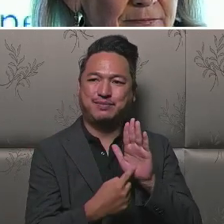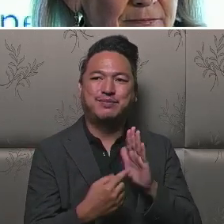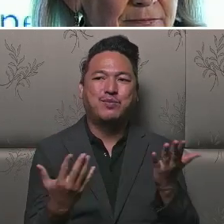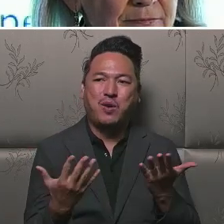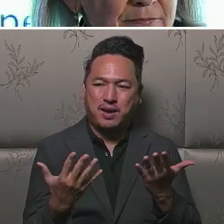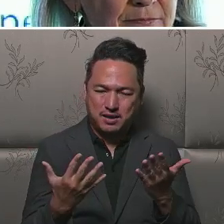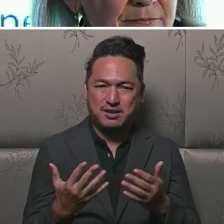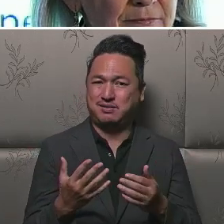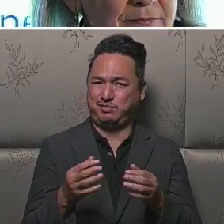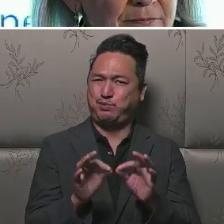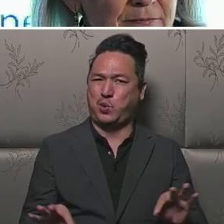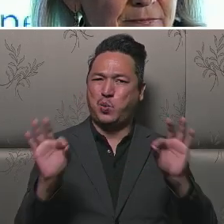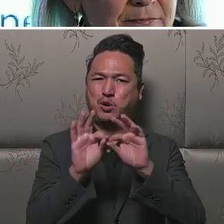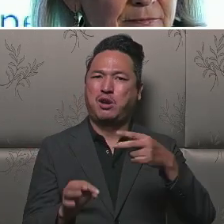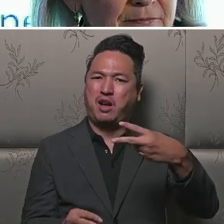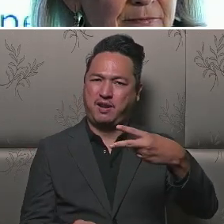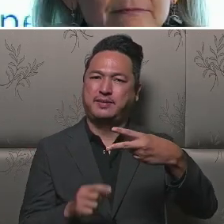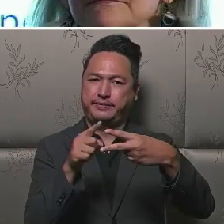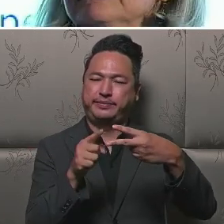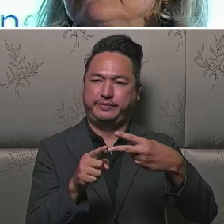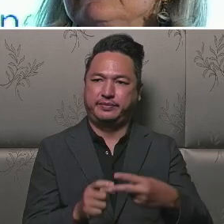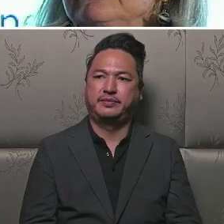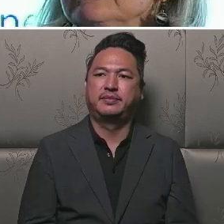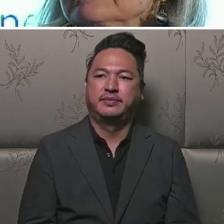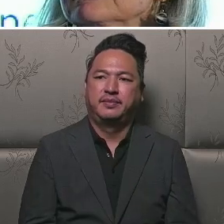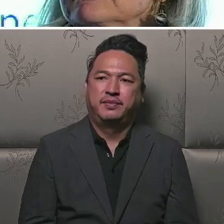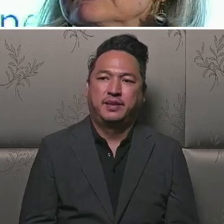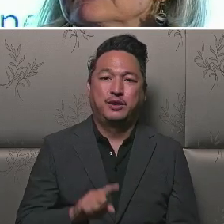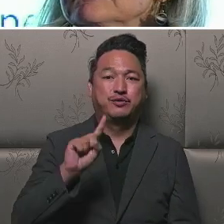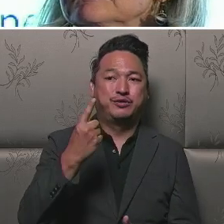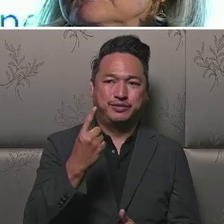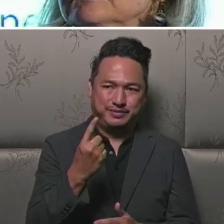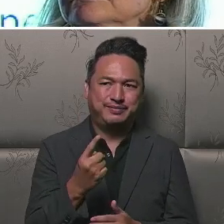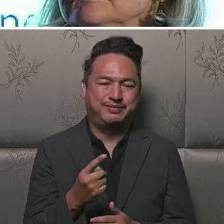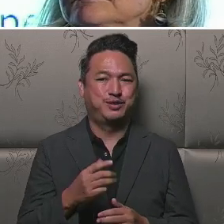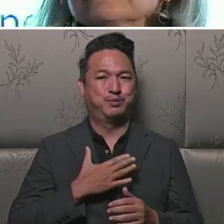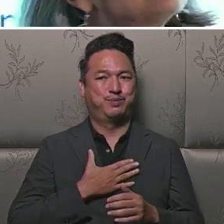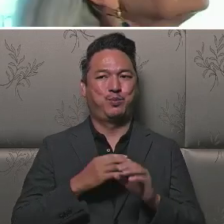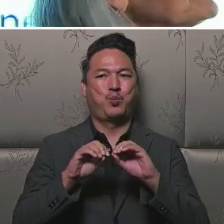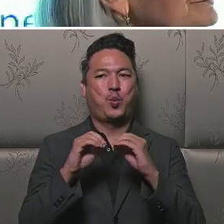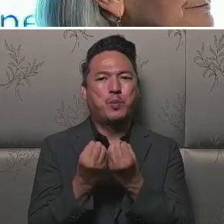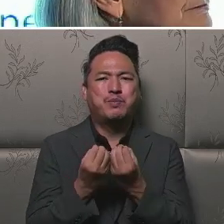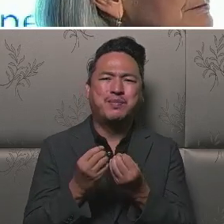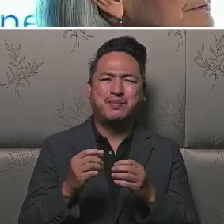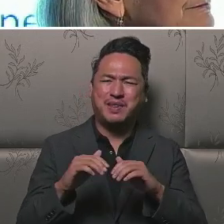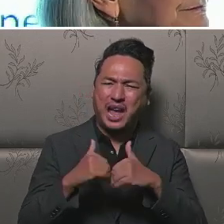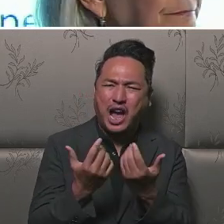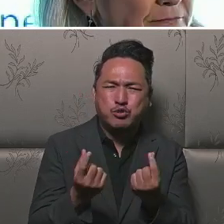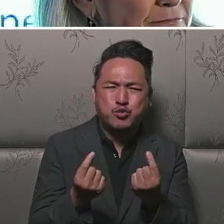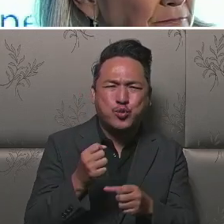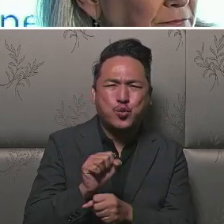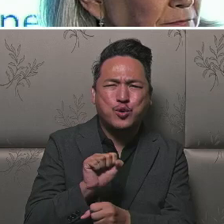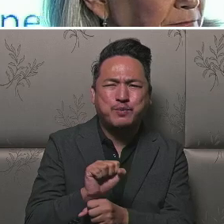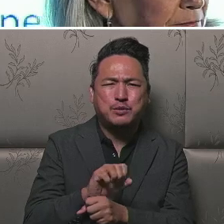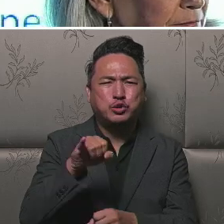introduction of what NILE does, and also a Korea's approach to providing flexible pathways